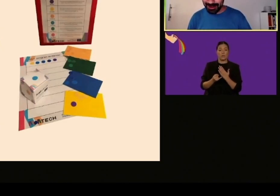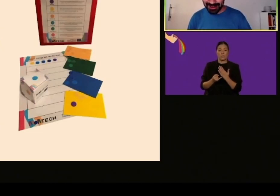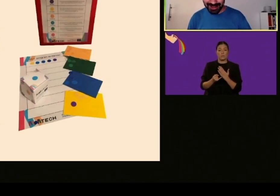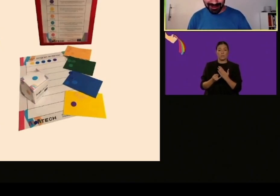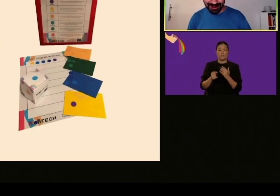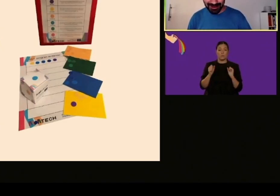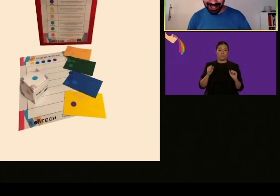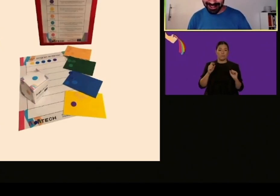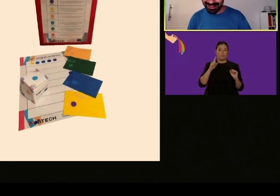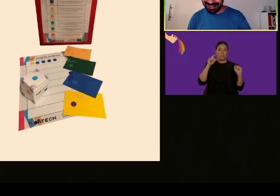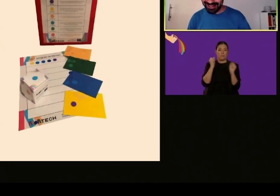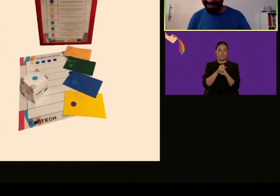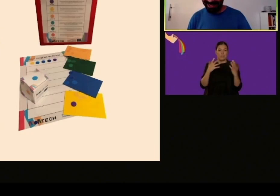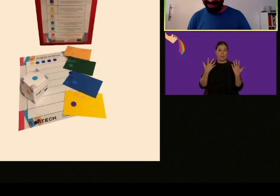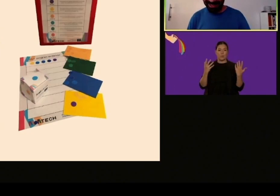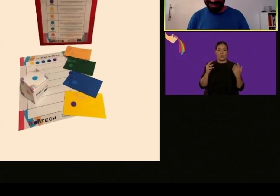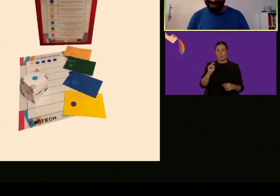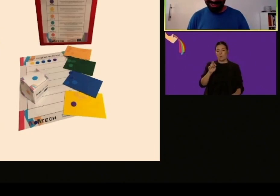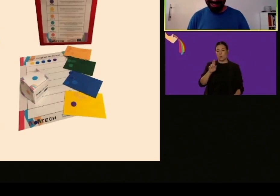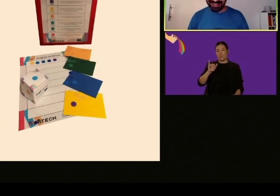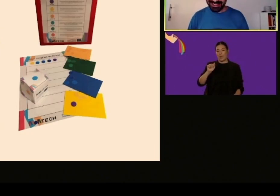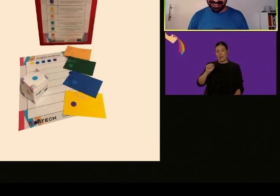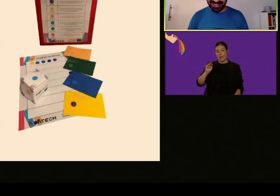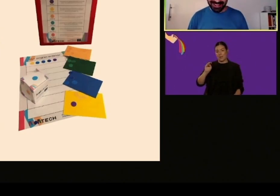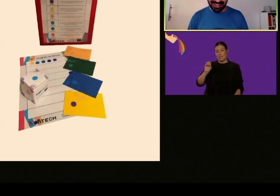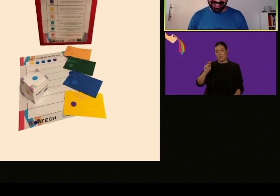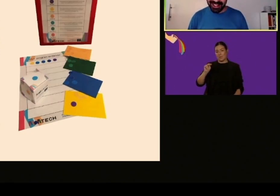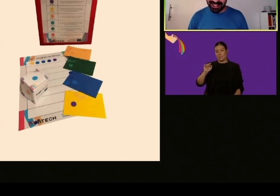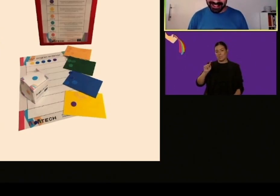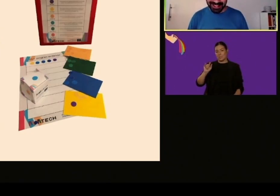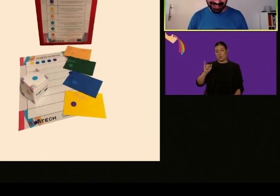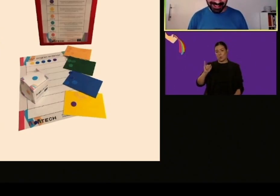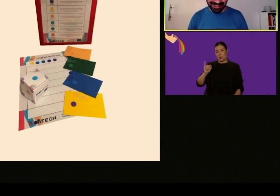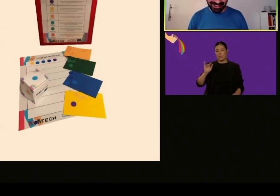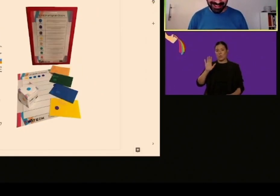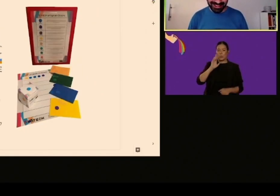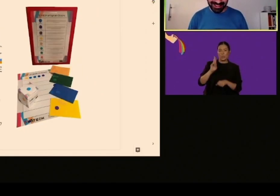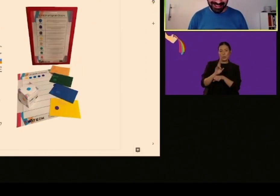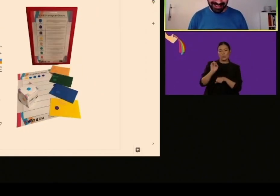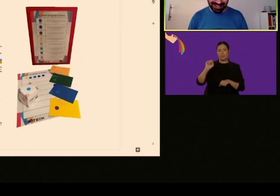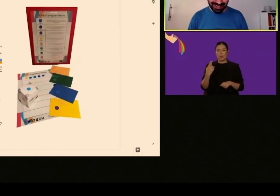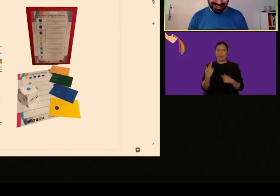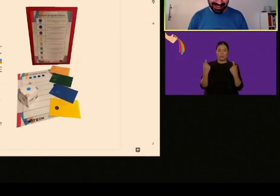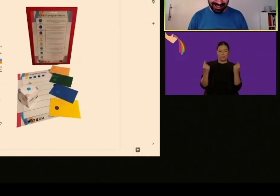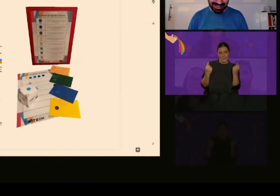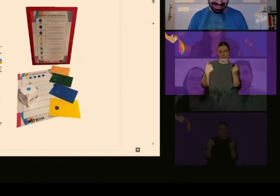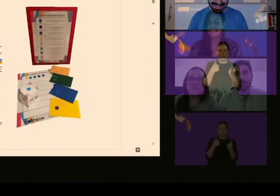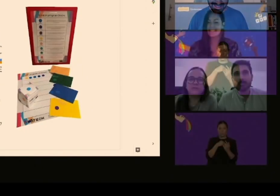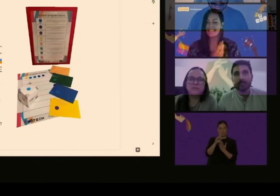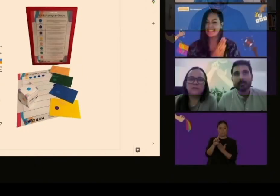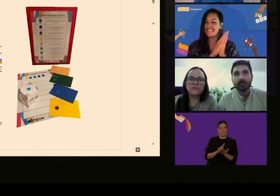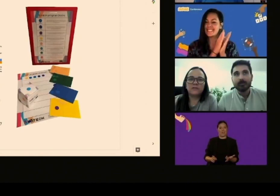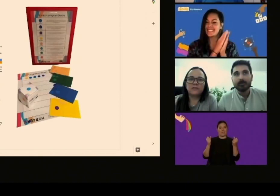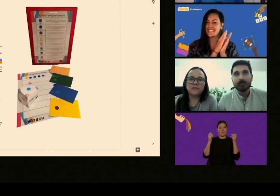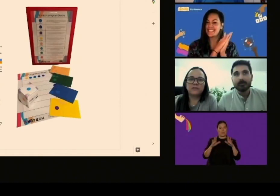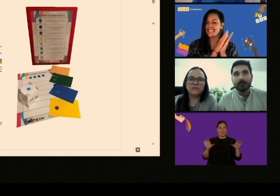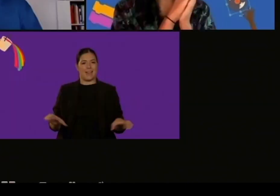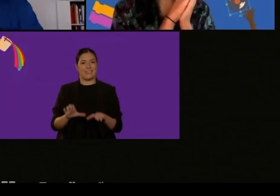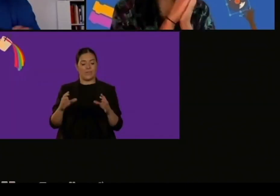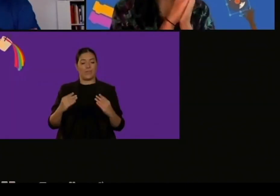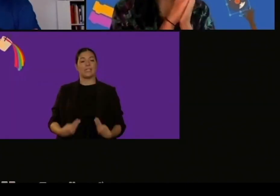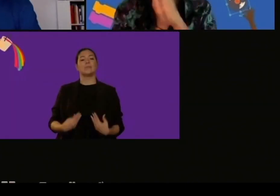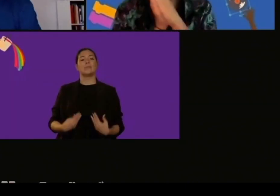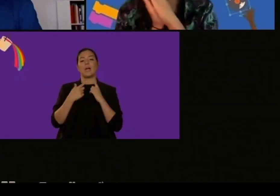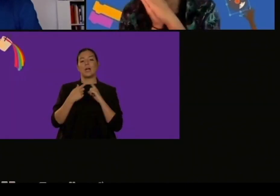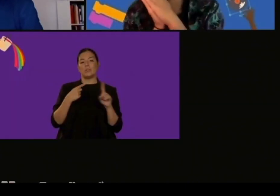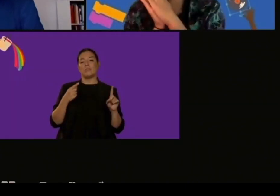montessoritech.eu. And this is my presentation. We may continue. Thank you. Gracias, Eduard. Me